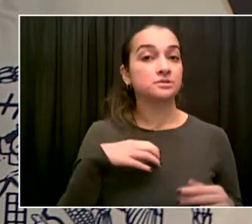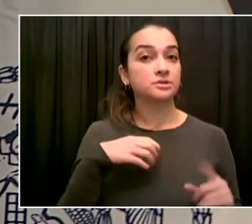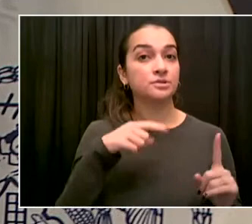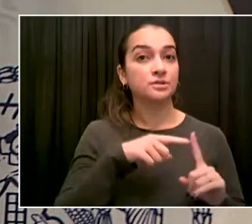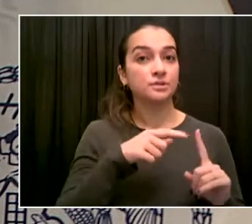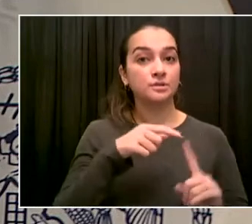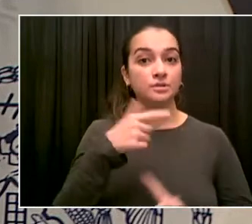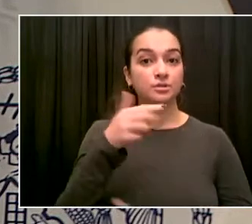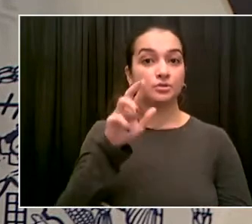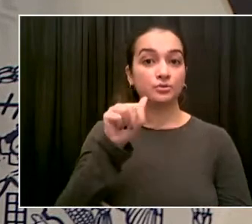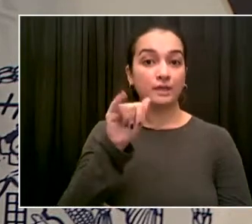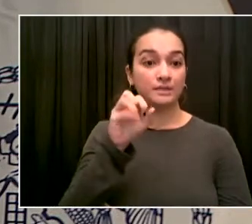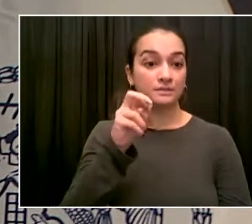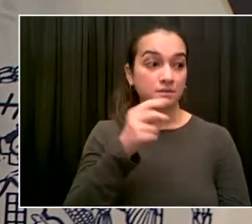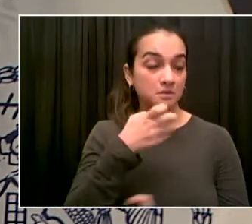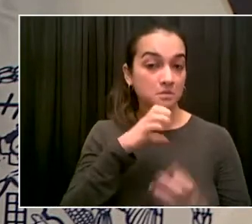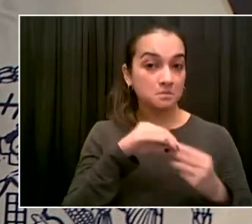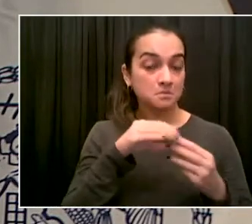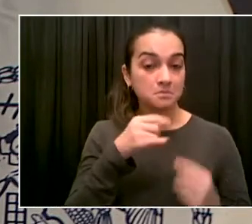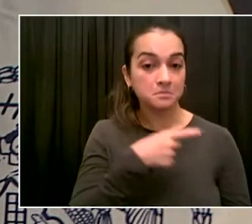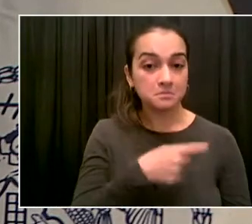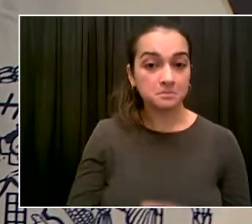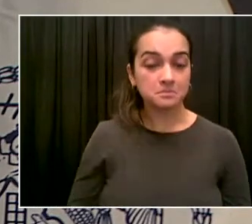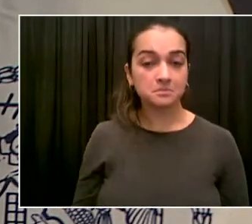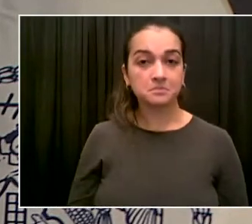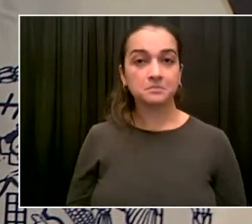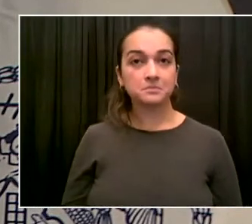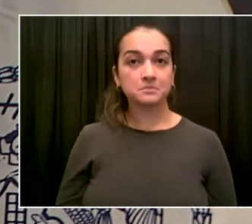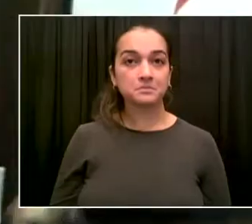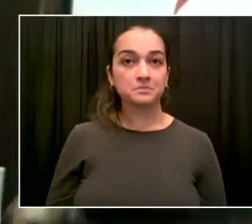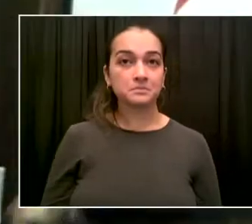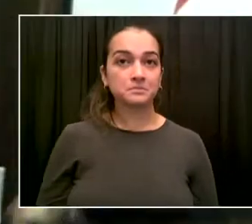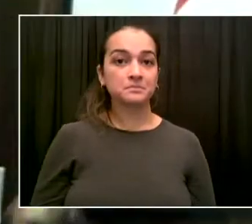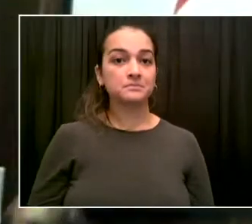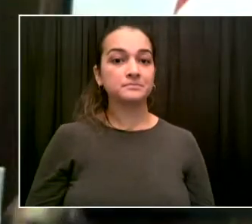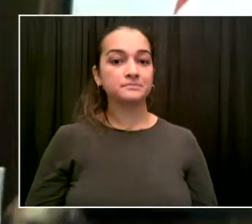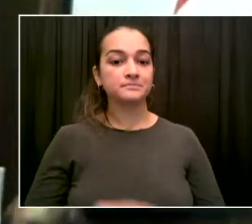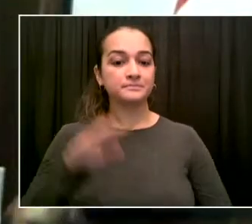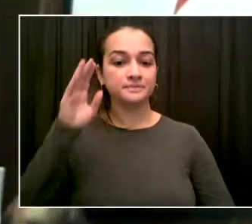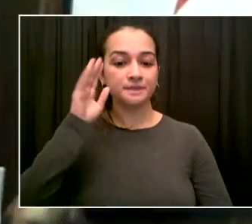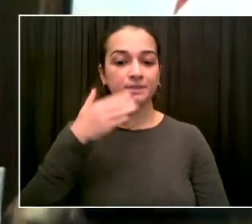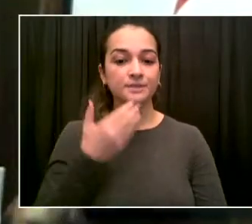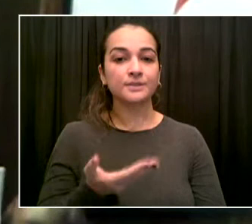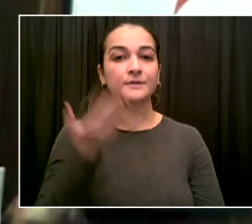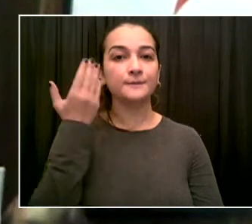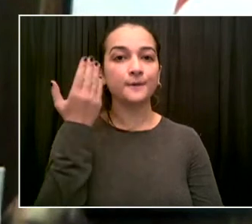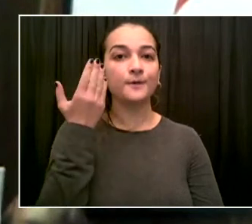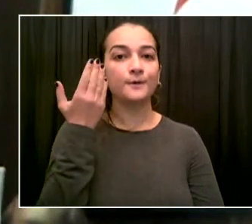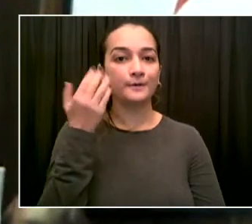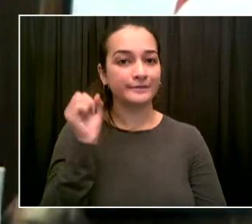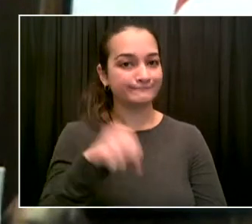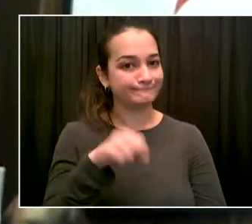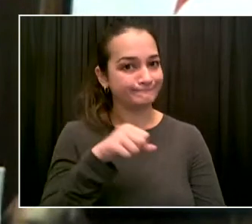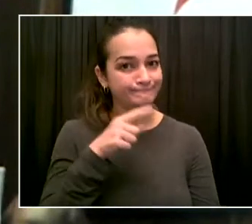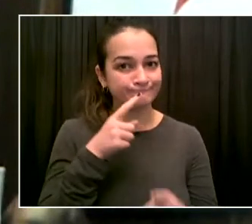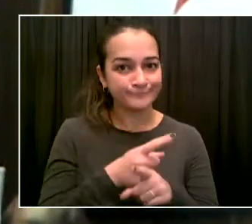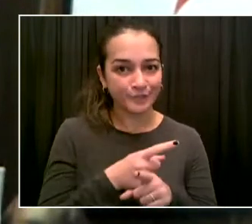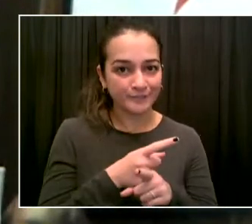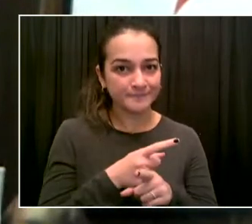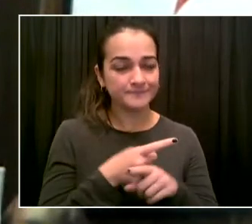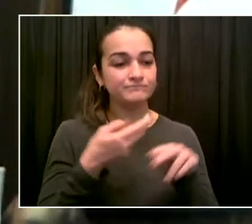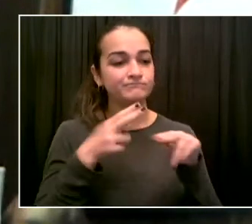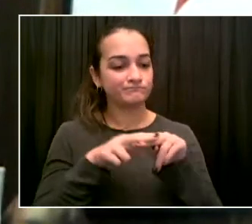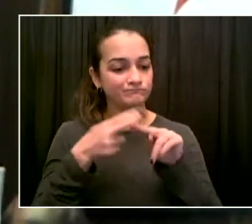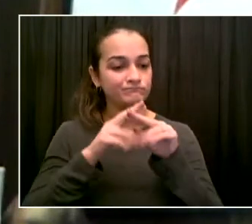Good morning, sir. Yes, so our vax numbers have continued to go up, as you mentioned, and yes, we did